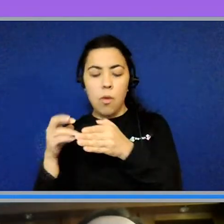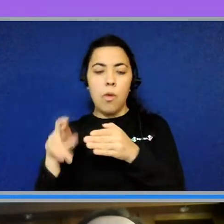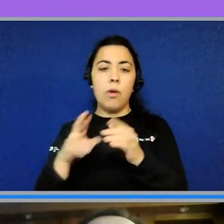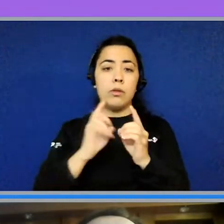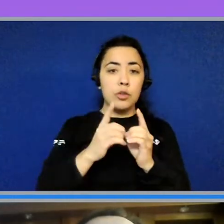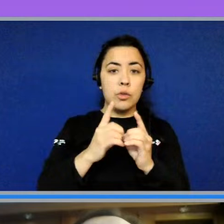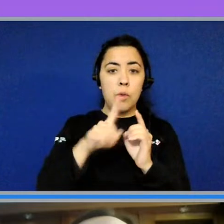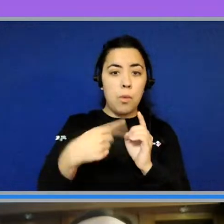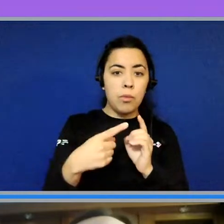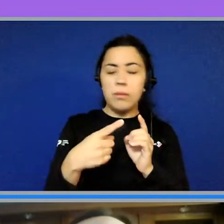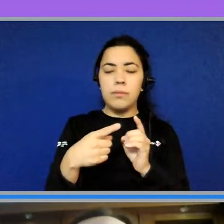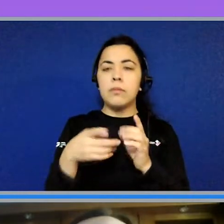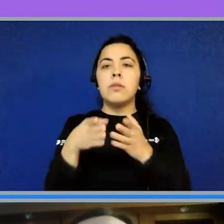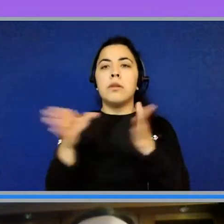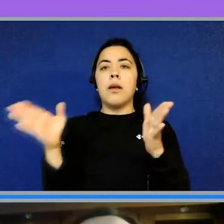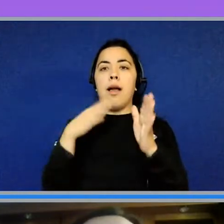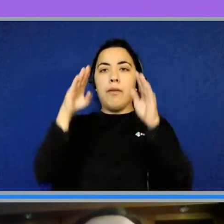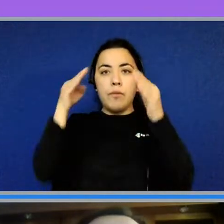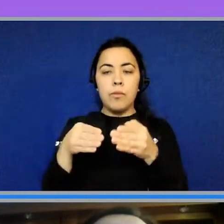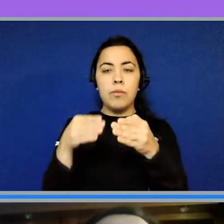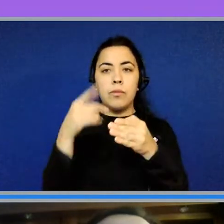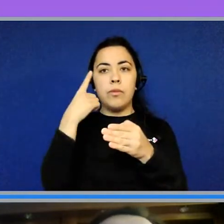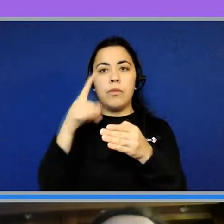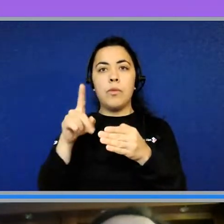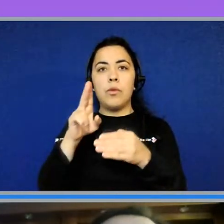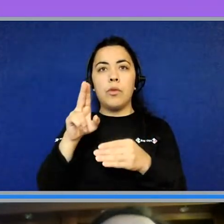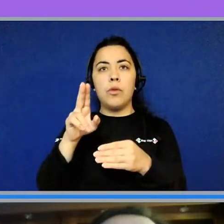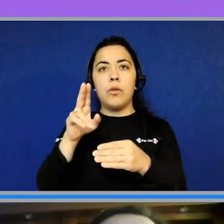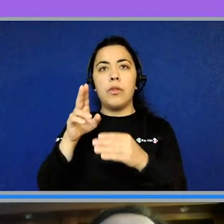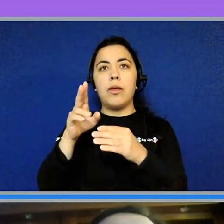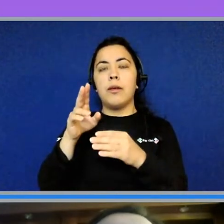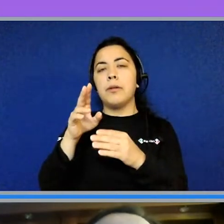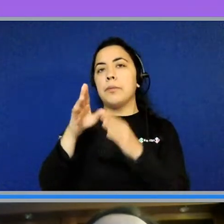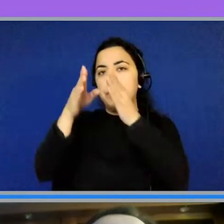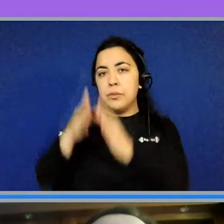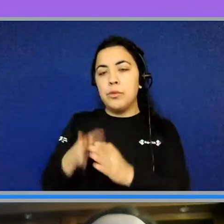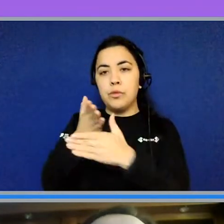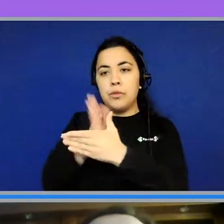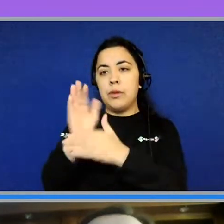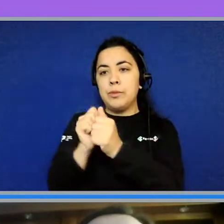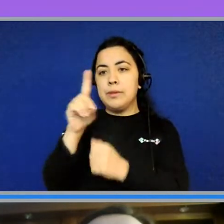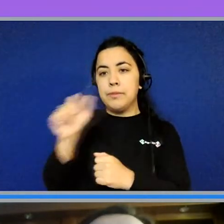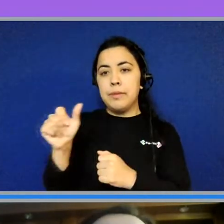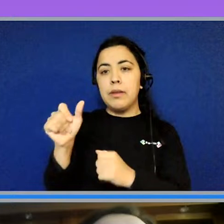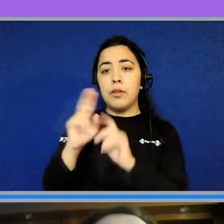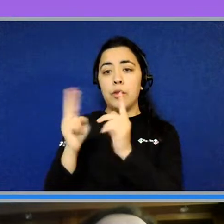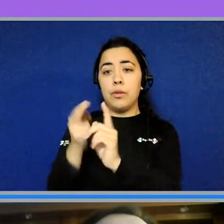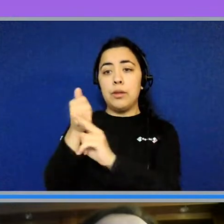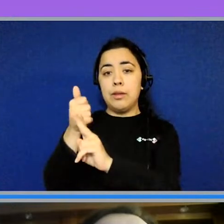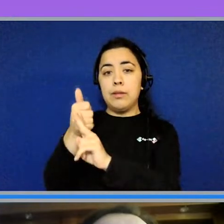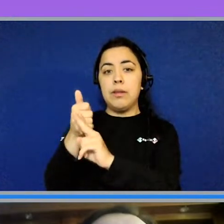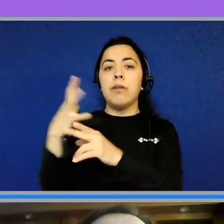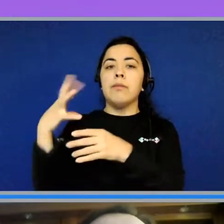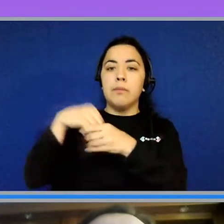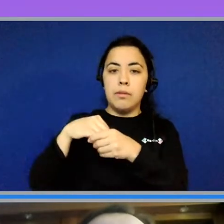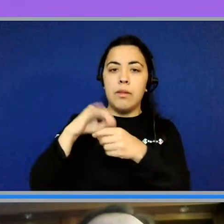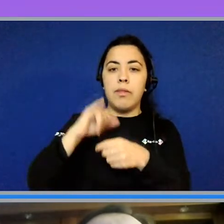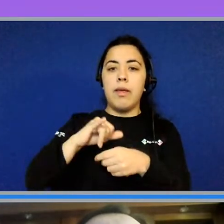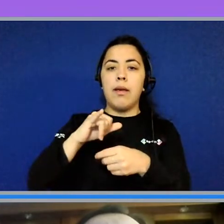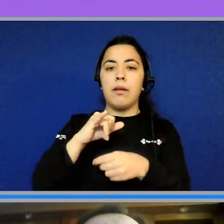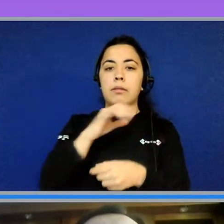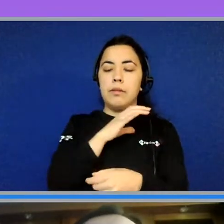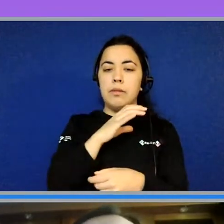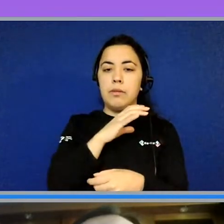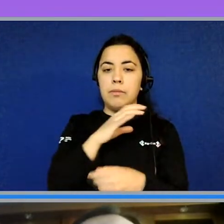work is the focal point for the UN Convention on the Rights of Persons with Disabilities. The Union is a party to the convention.